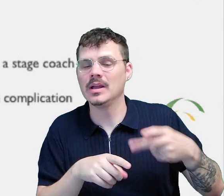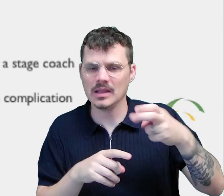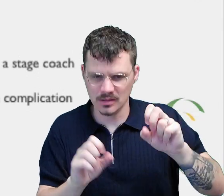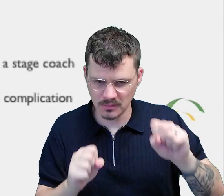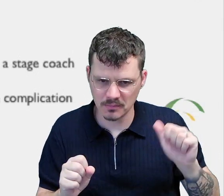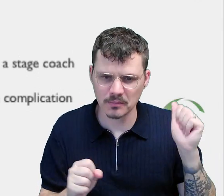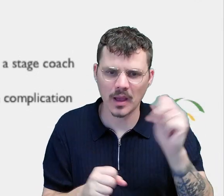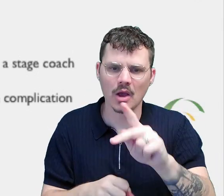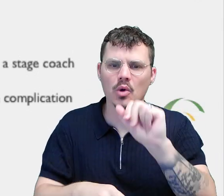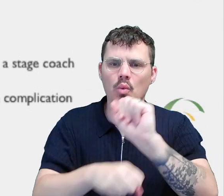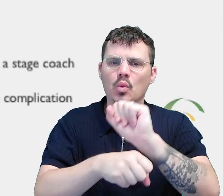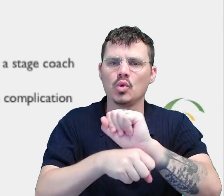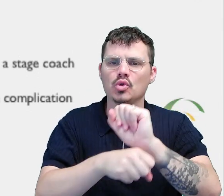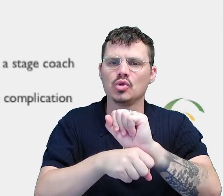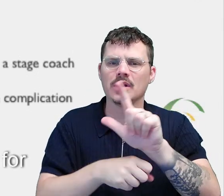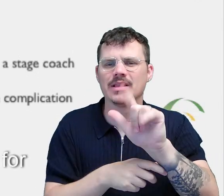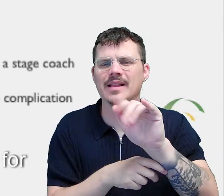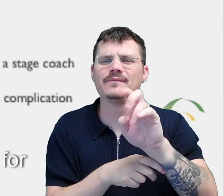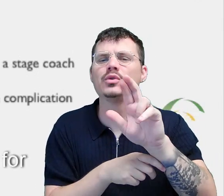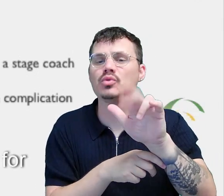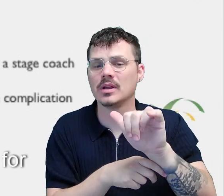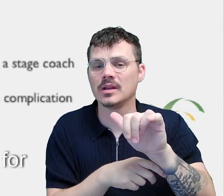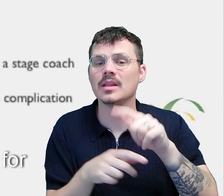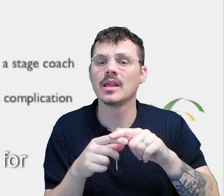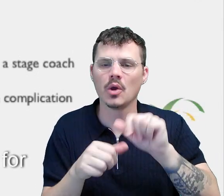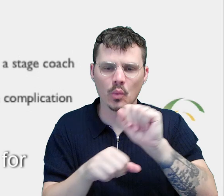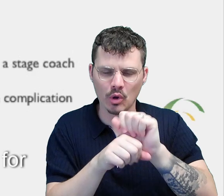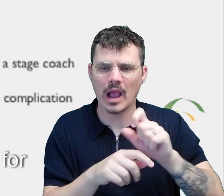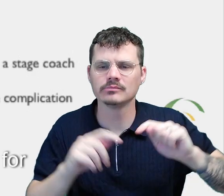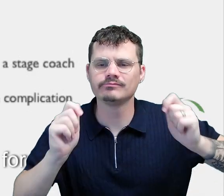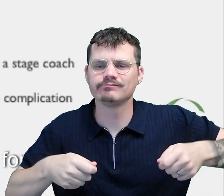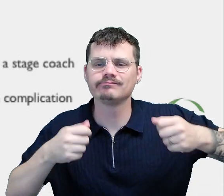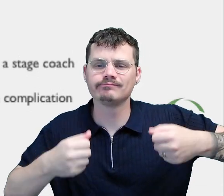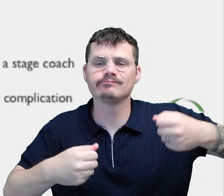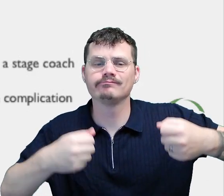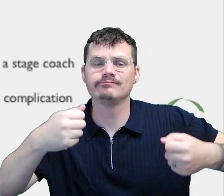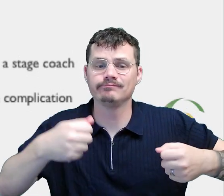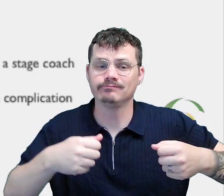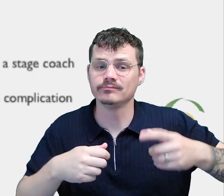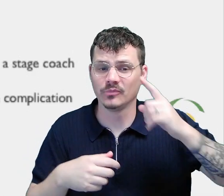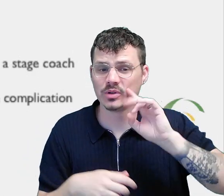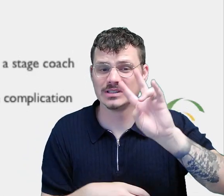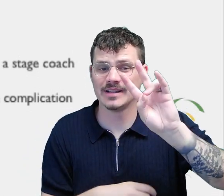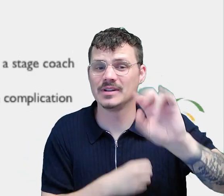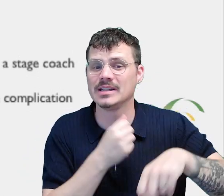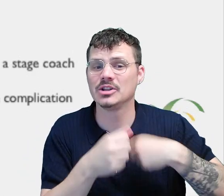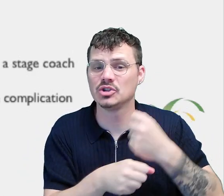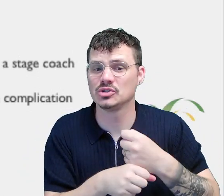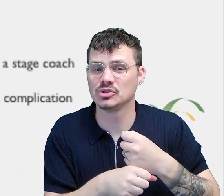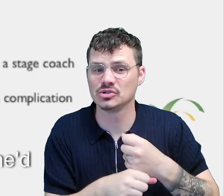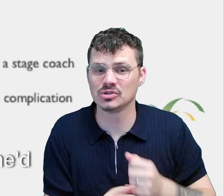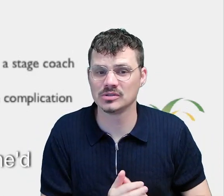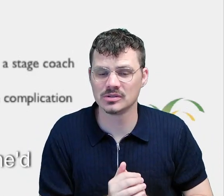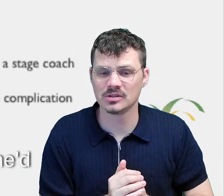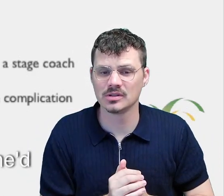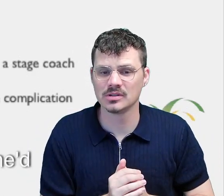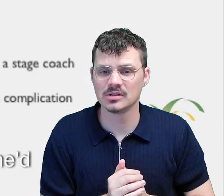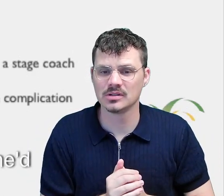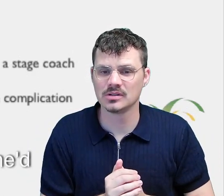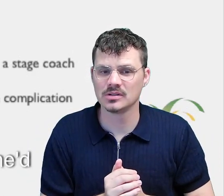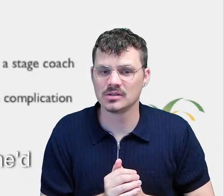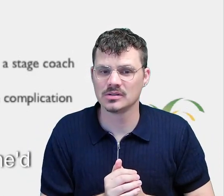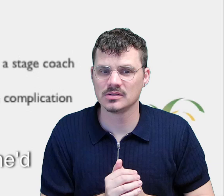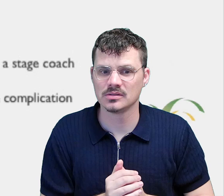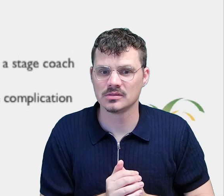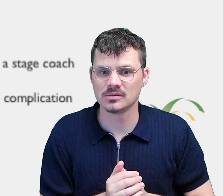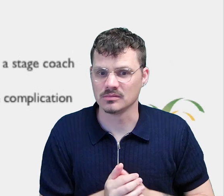work in a livery, then worked as a stagecoach driver for 7 years. At least as complicated